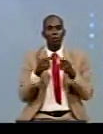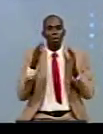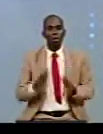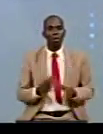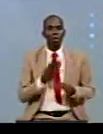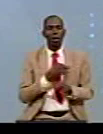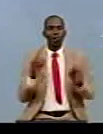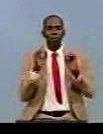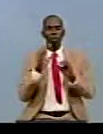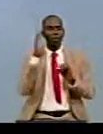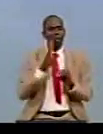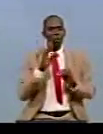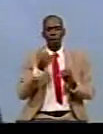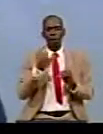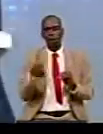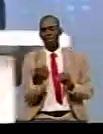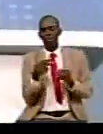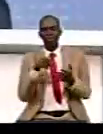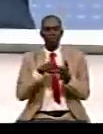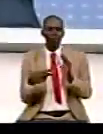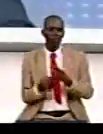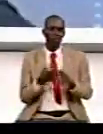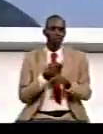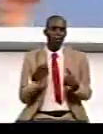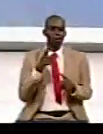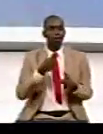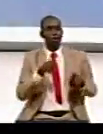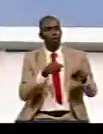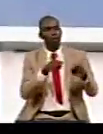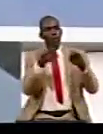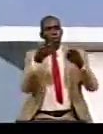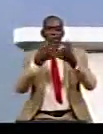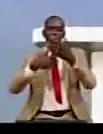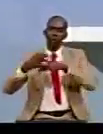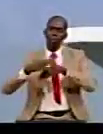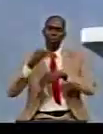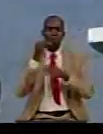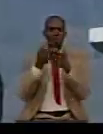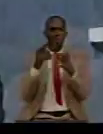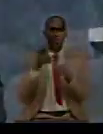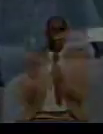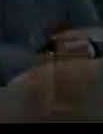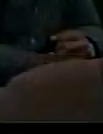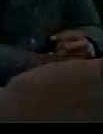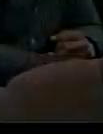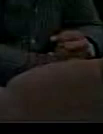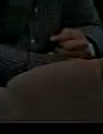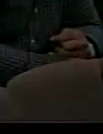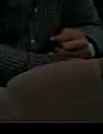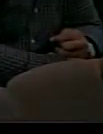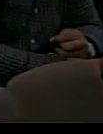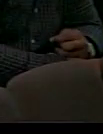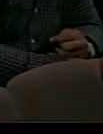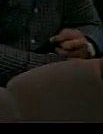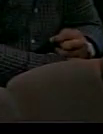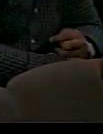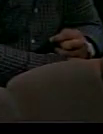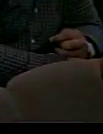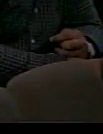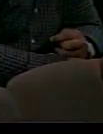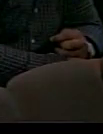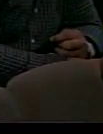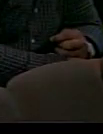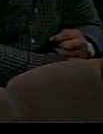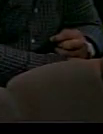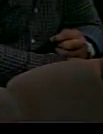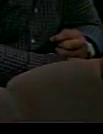you. You go, and then you come back home. Before you do anything, if you're taking a glass of water, you open a gate. Behold, I give